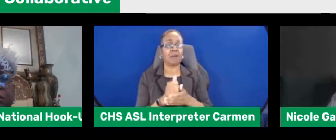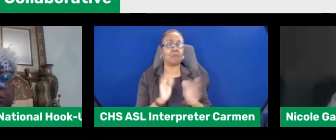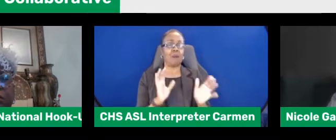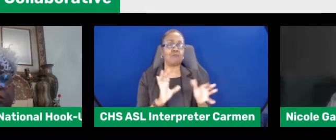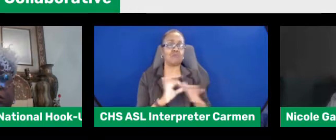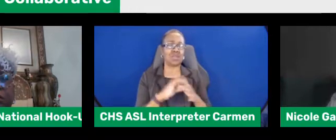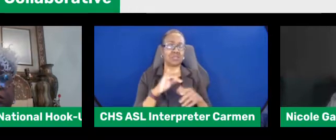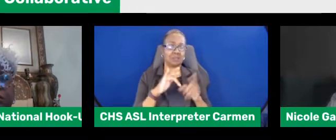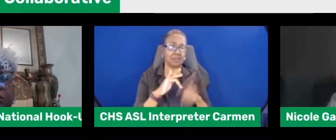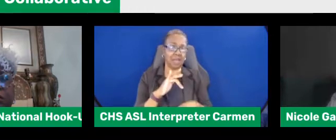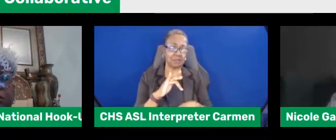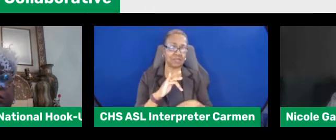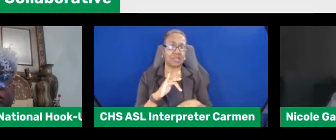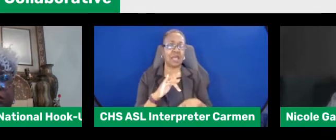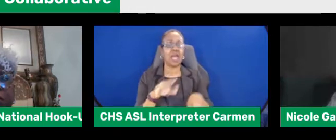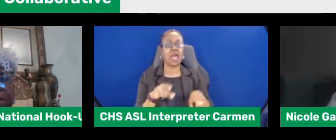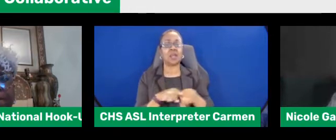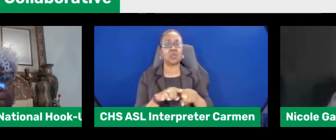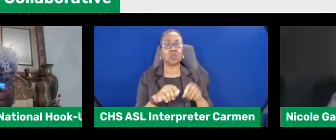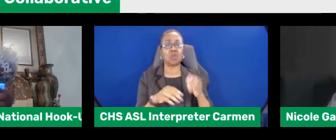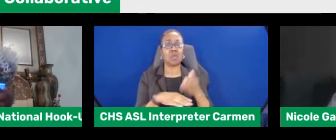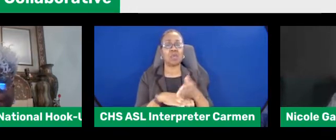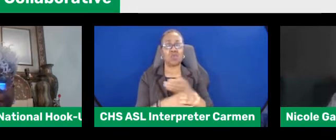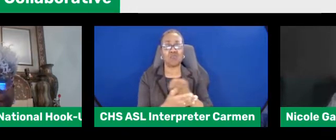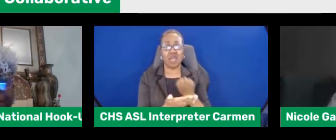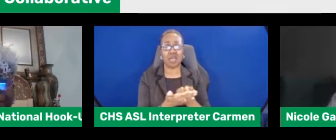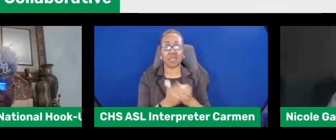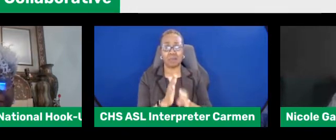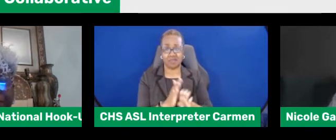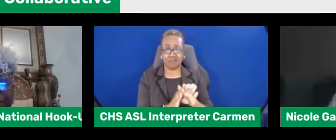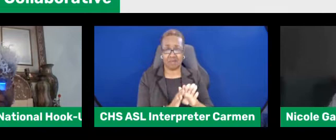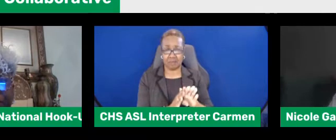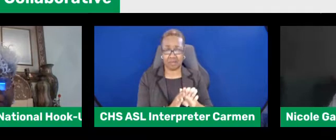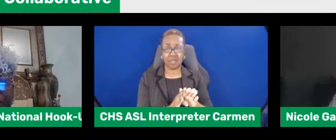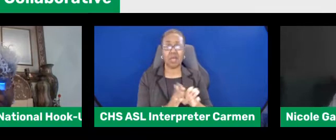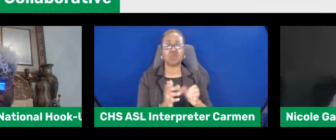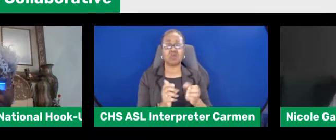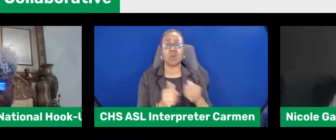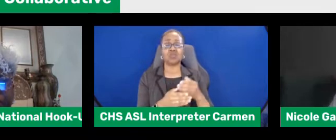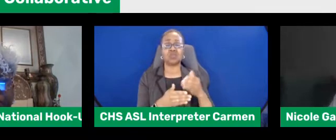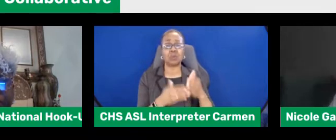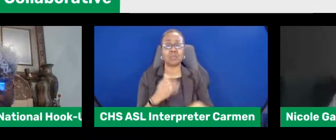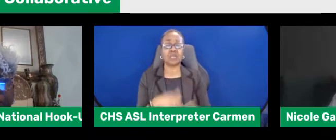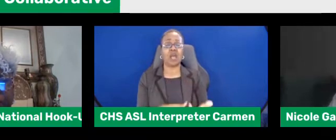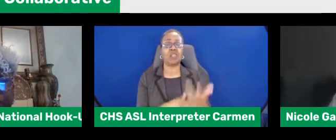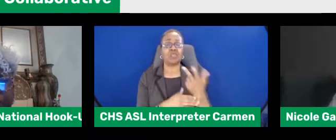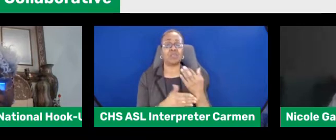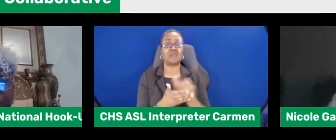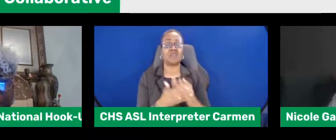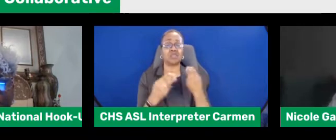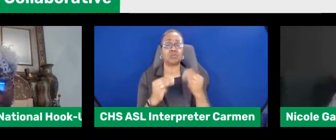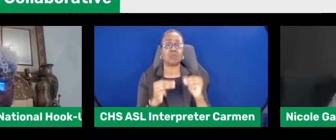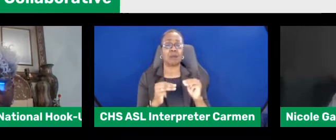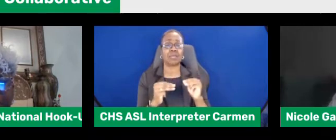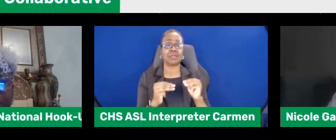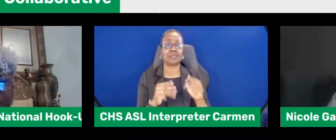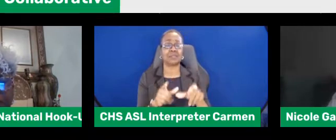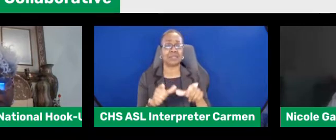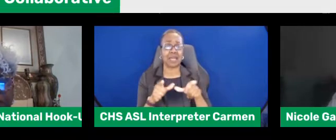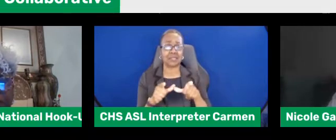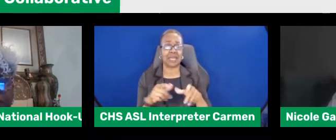as economic development. So we're looking again to complete 3 fresh market sites that are all SNAP and EBT